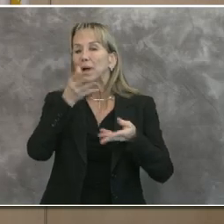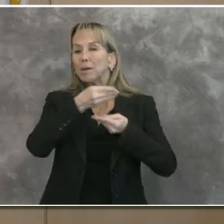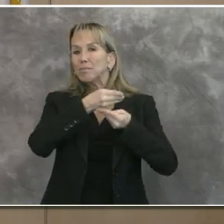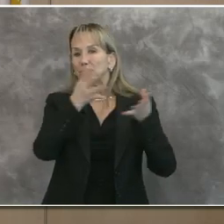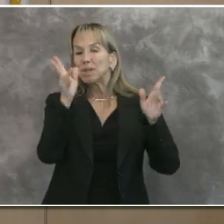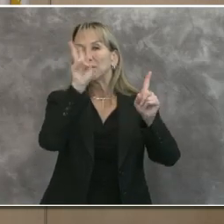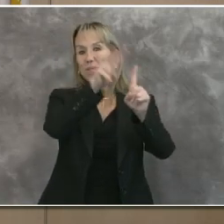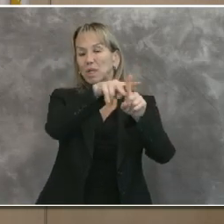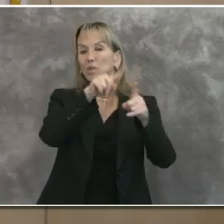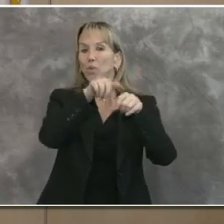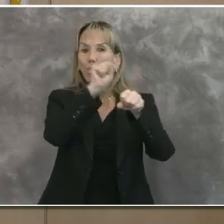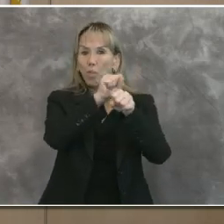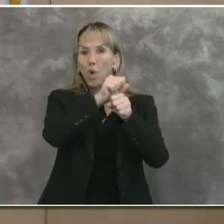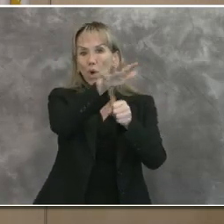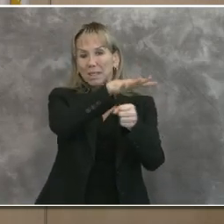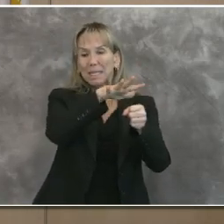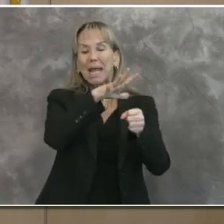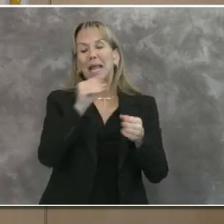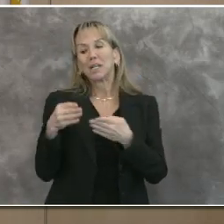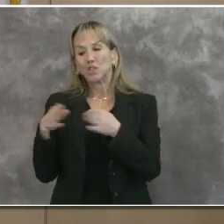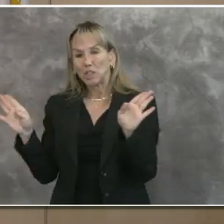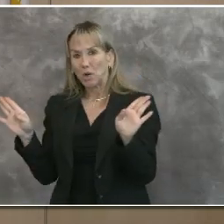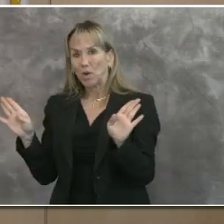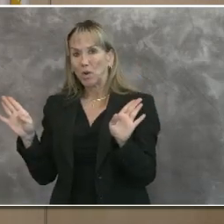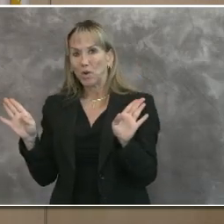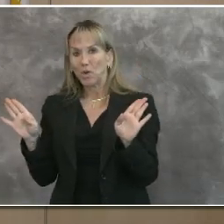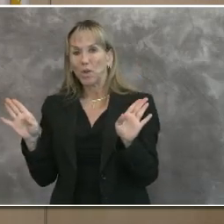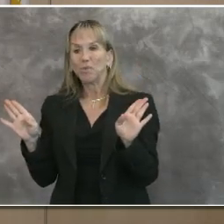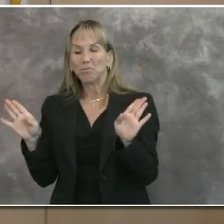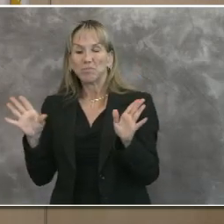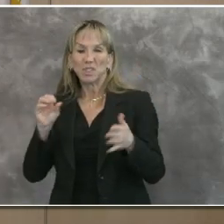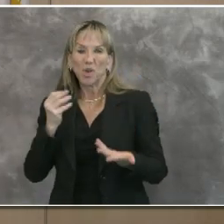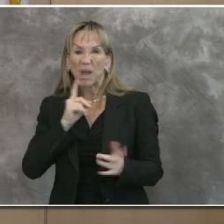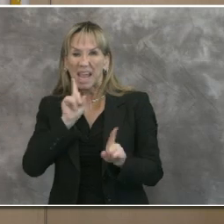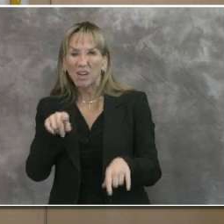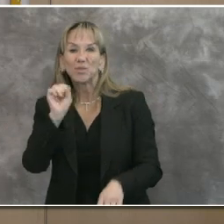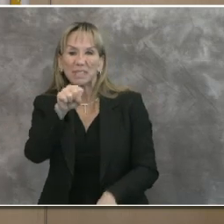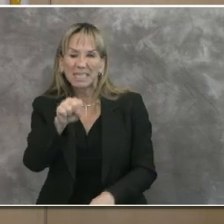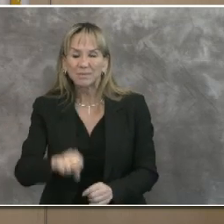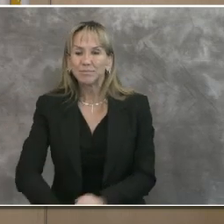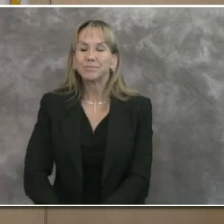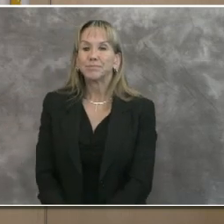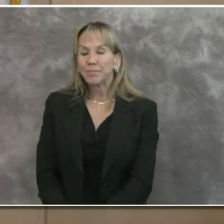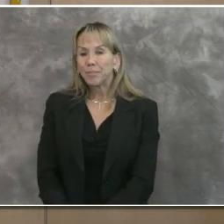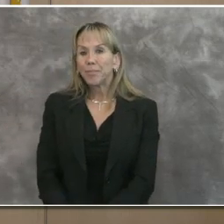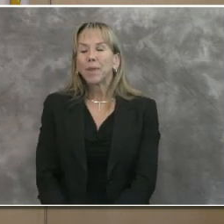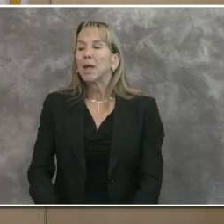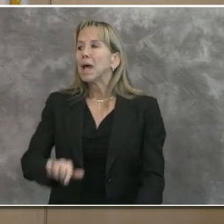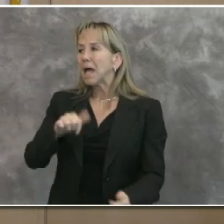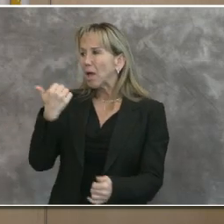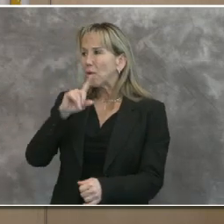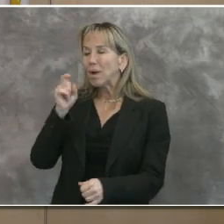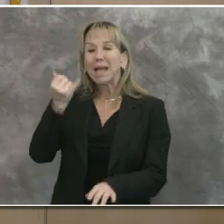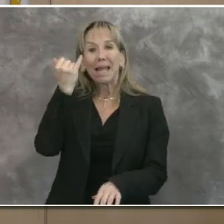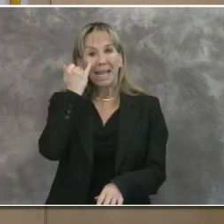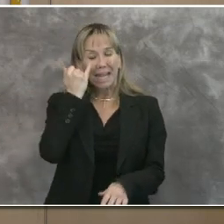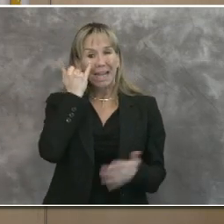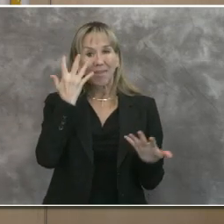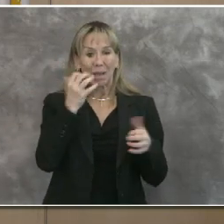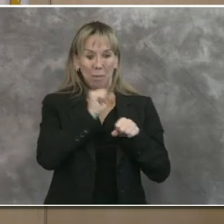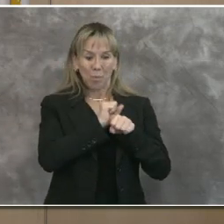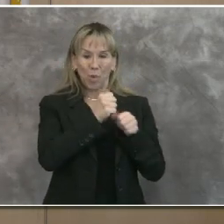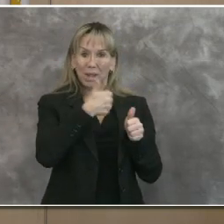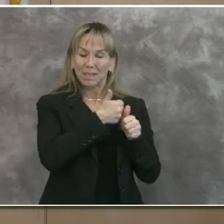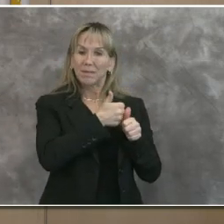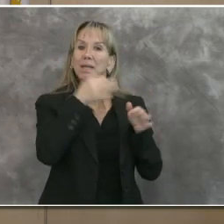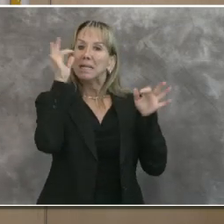worksite as well as general public. So the answer is yes. Okay, and to follow up to her question, if an employee decides to